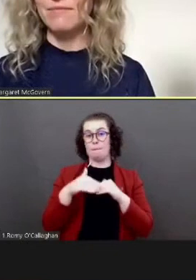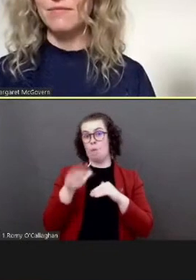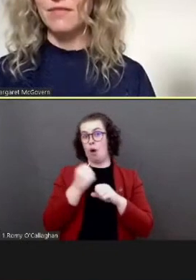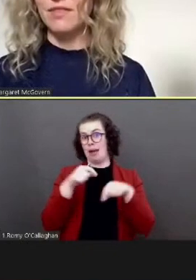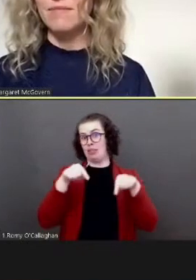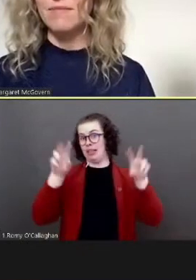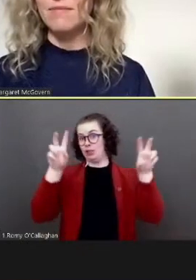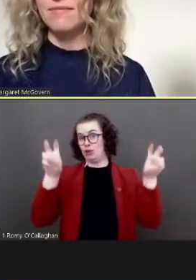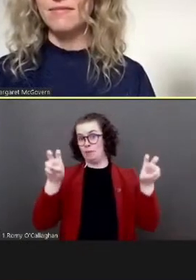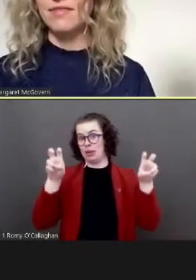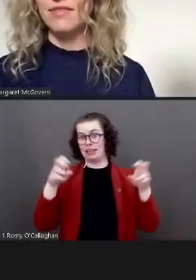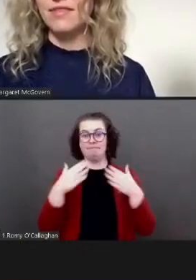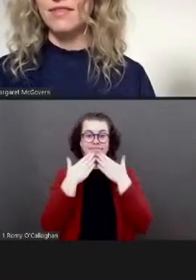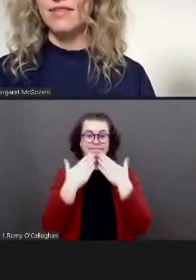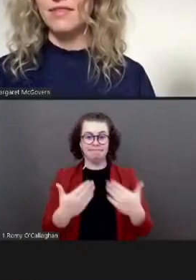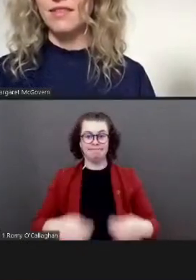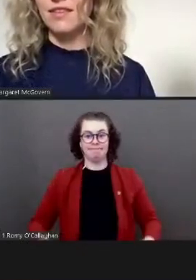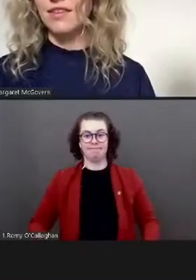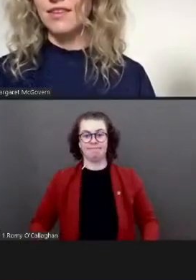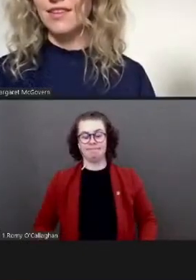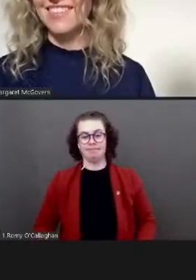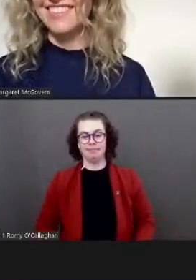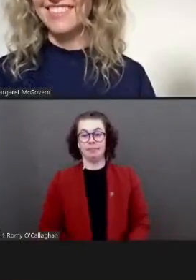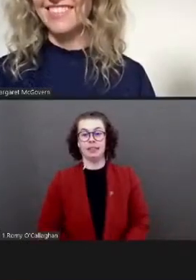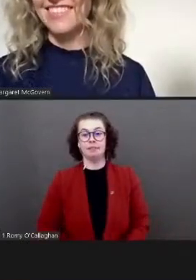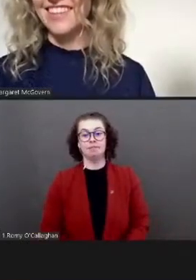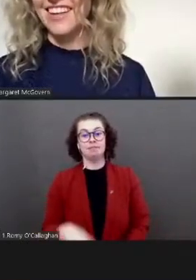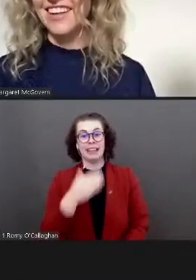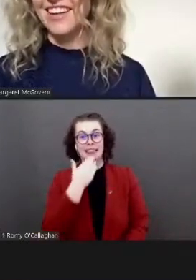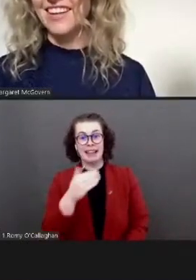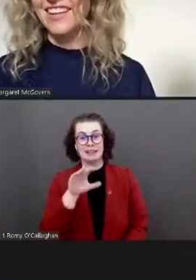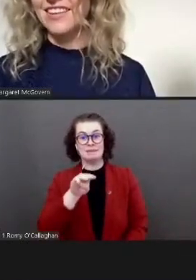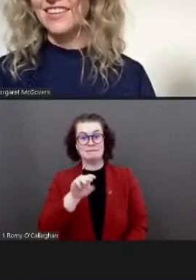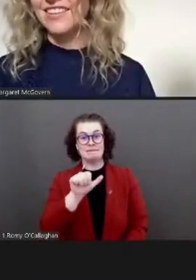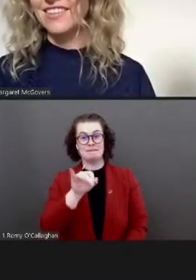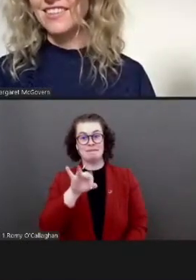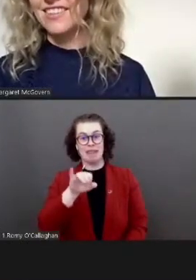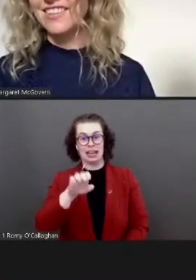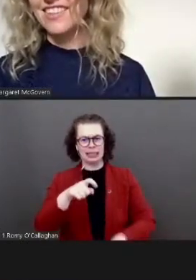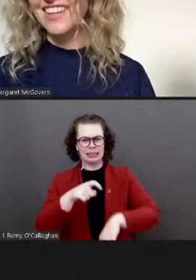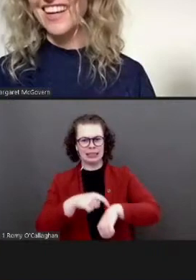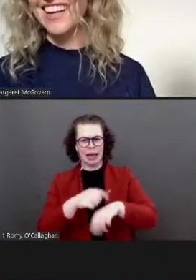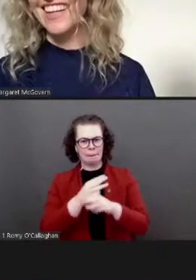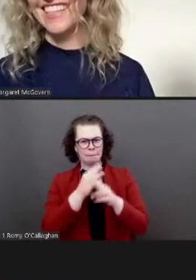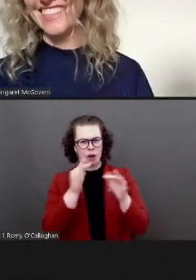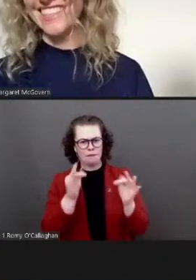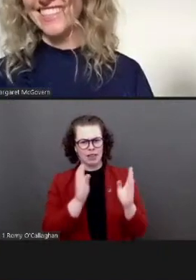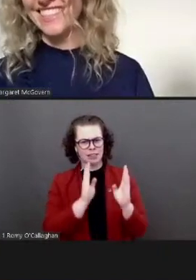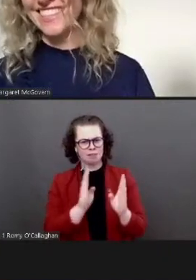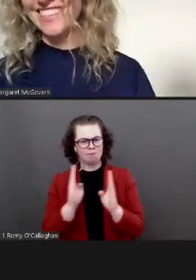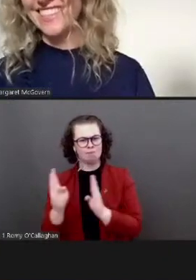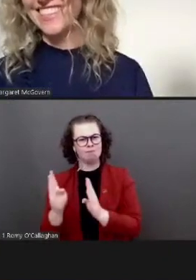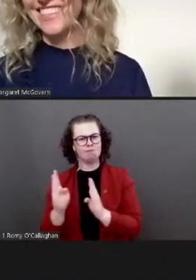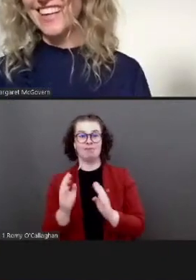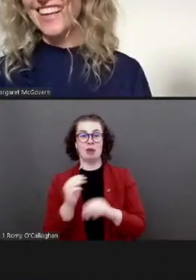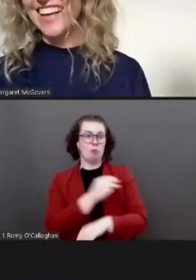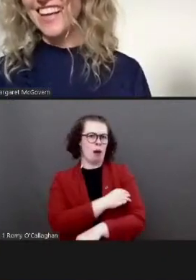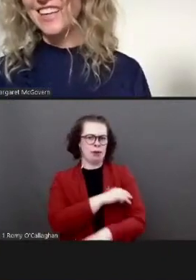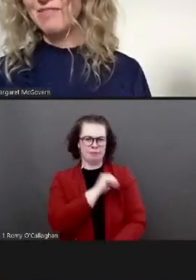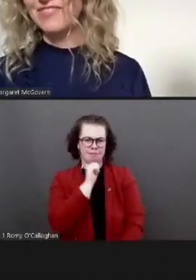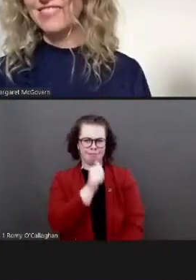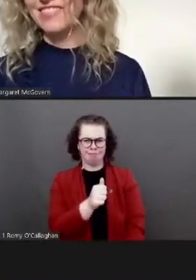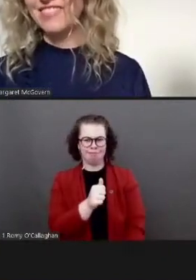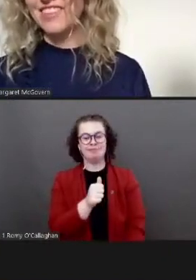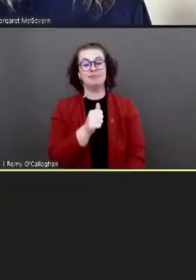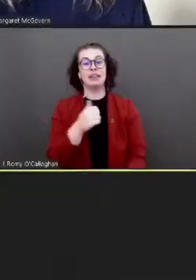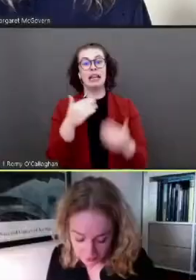you. Thank you so much, Maggie. Gautam was so efficient. He was so time efficient. It was no problem at all. And thank you